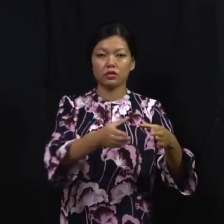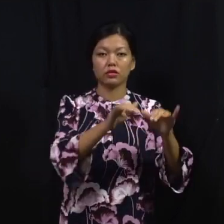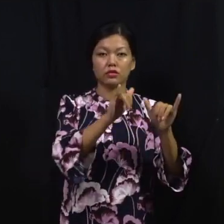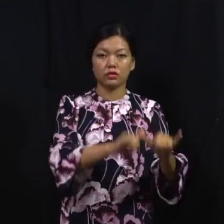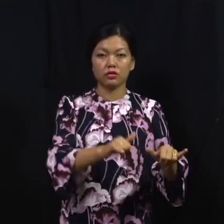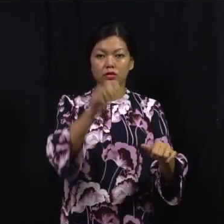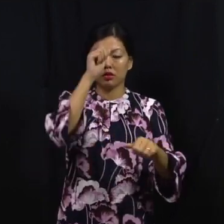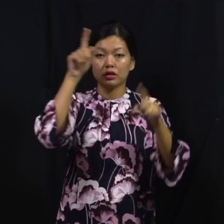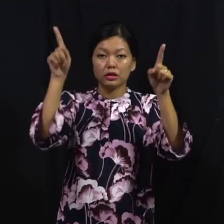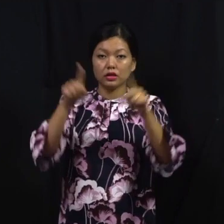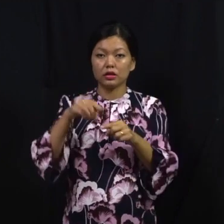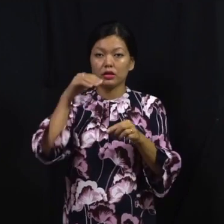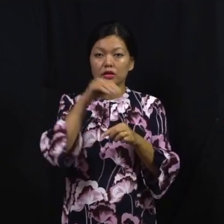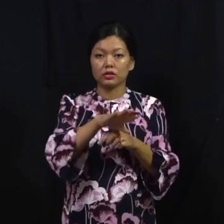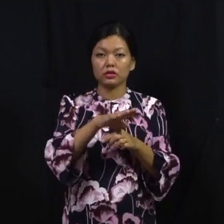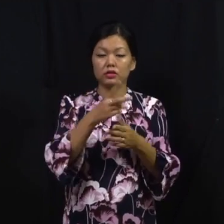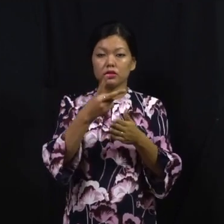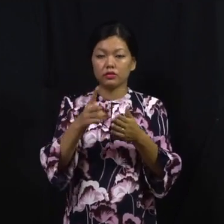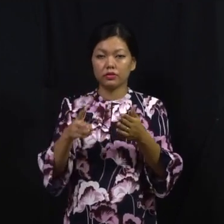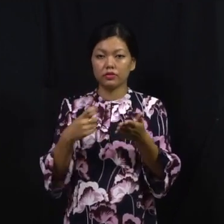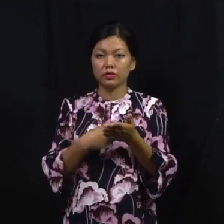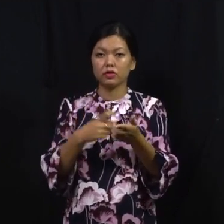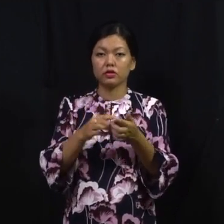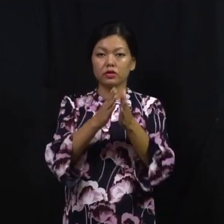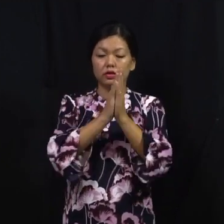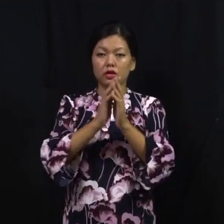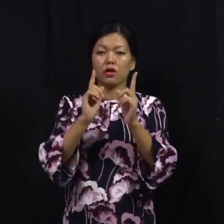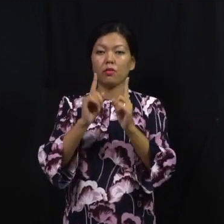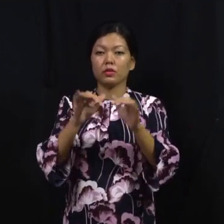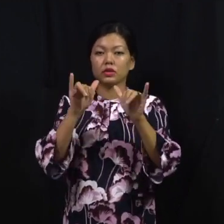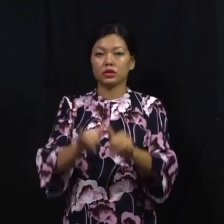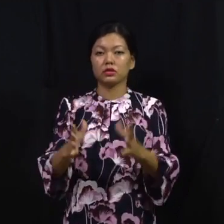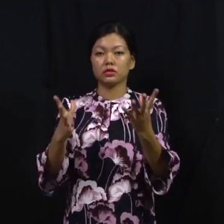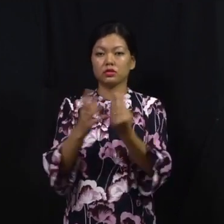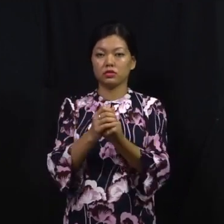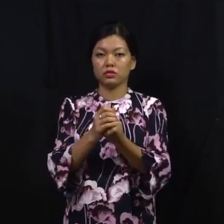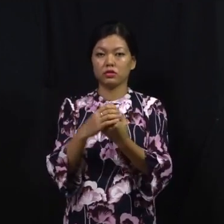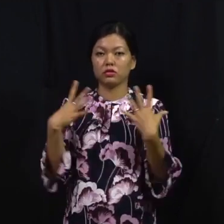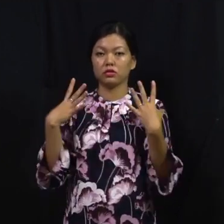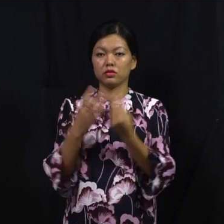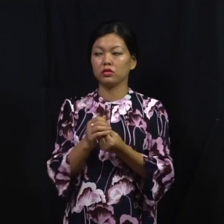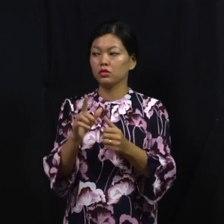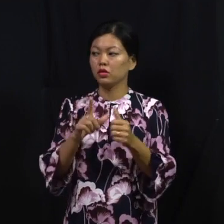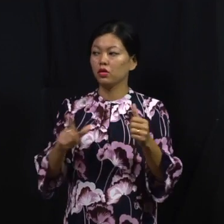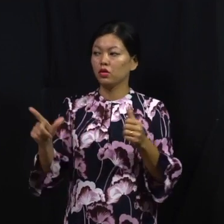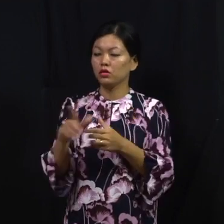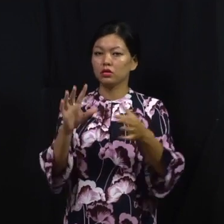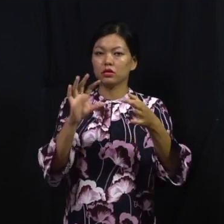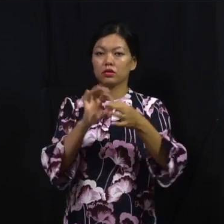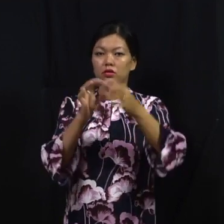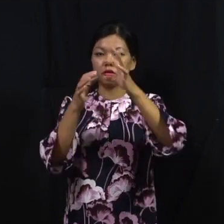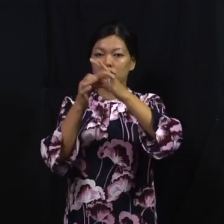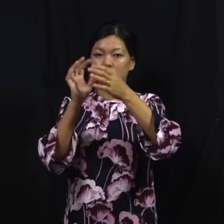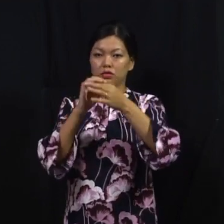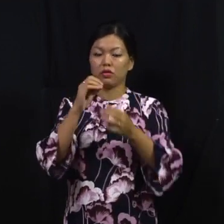respect, and also a feeling of oneness. So having a common identity is another feature of a nation. So these